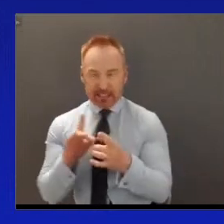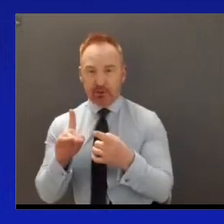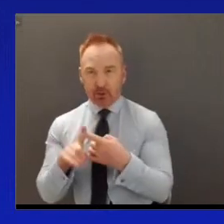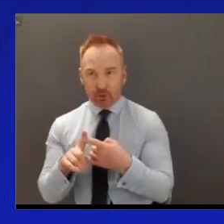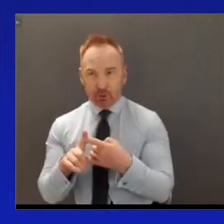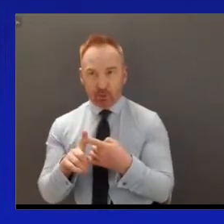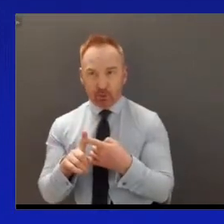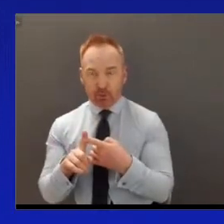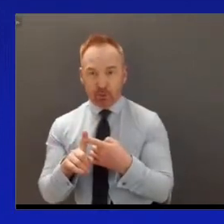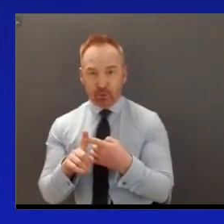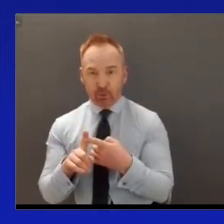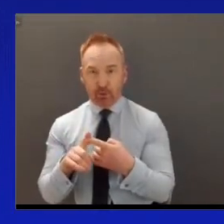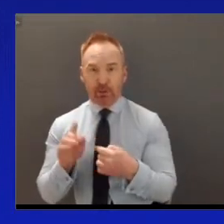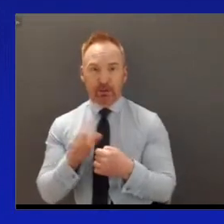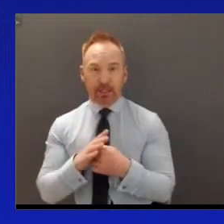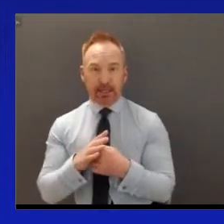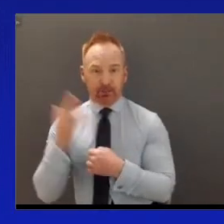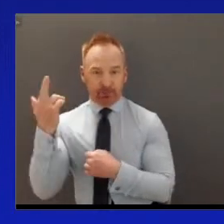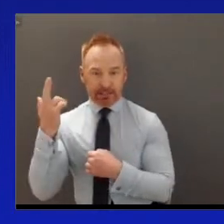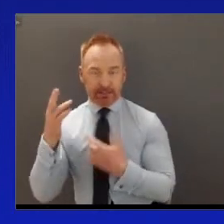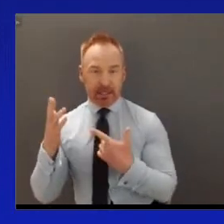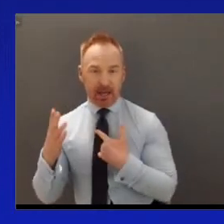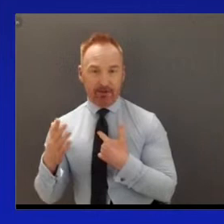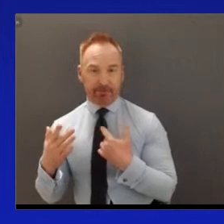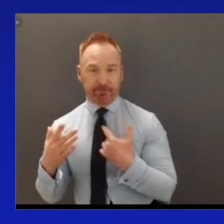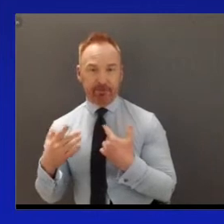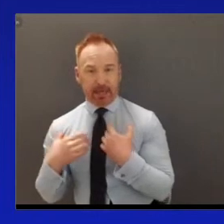wear a mask wouldn't be one of them.